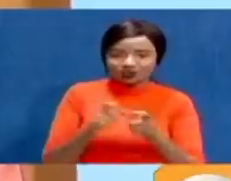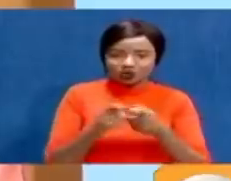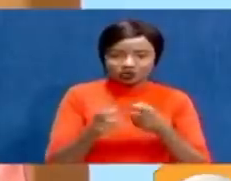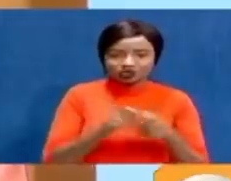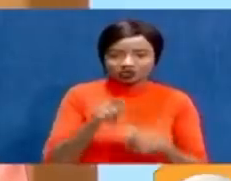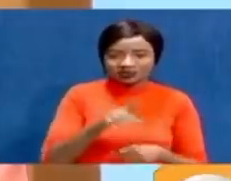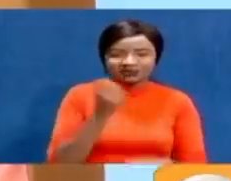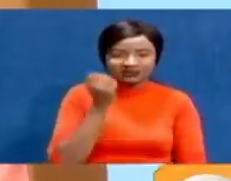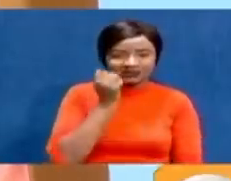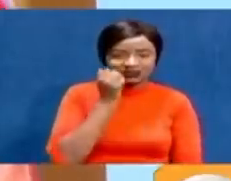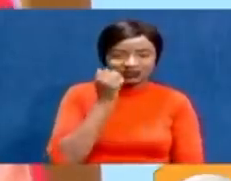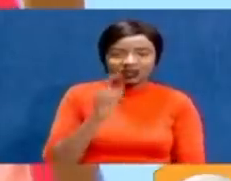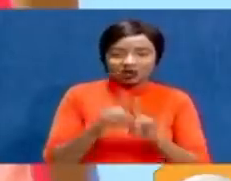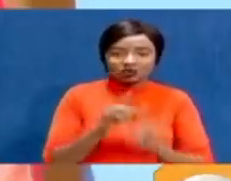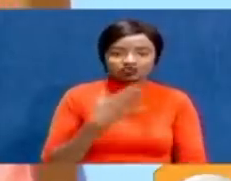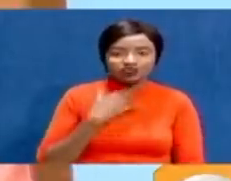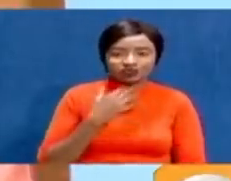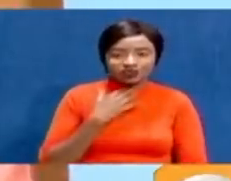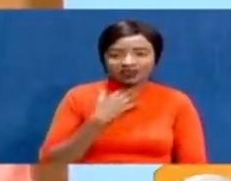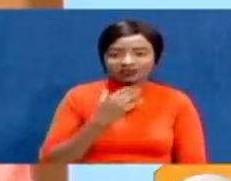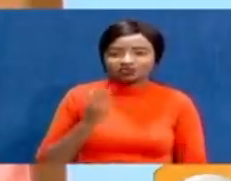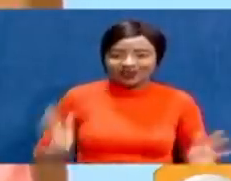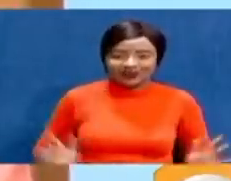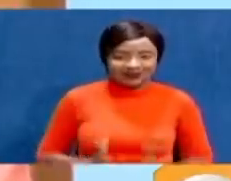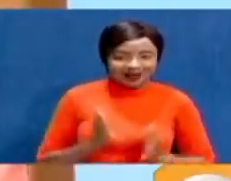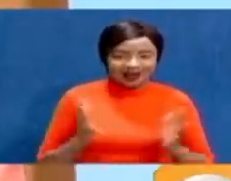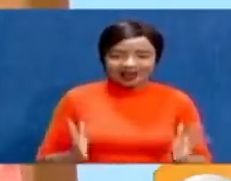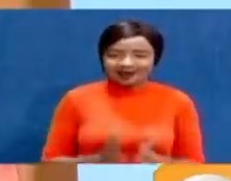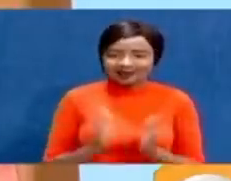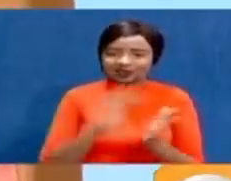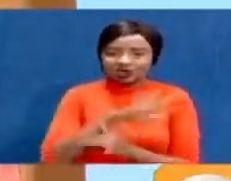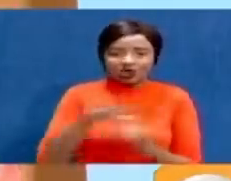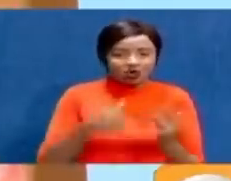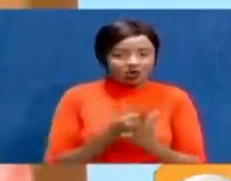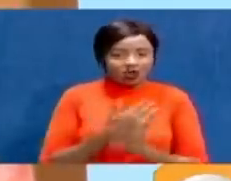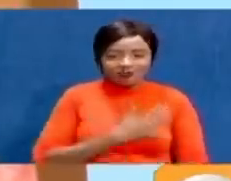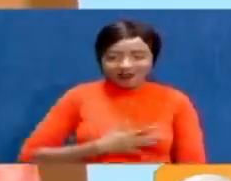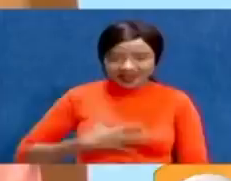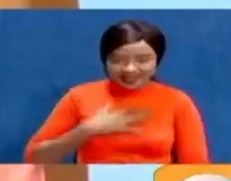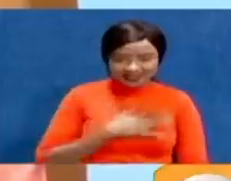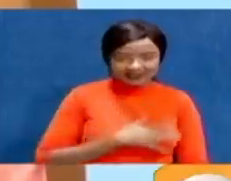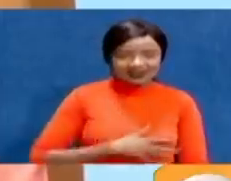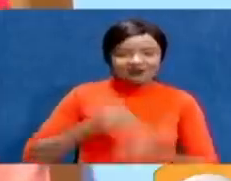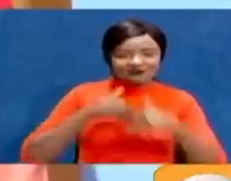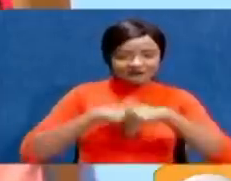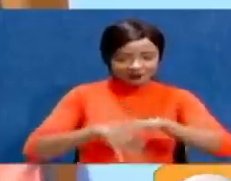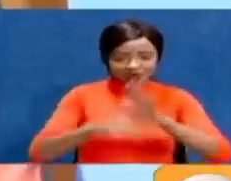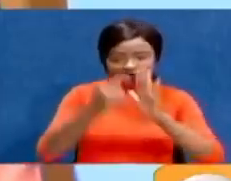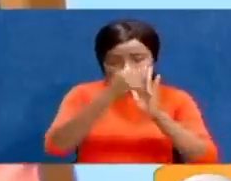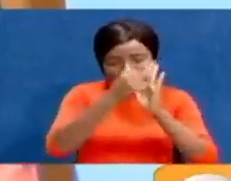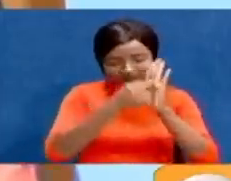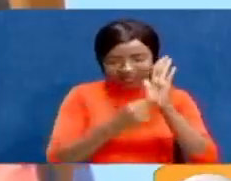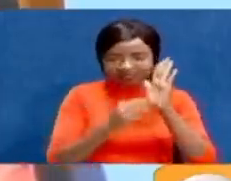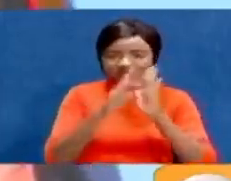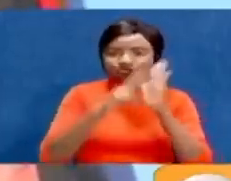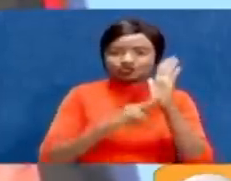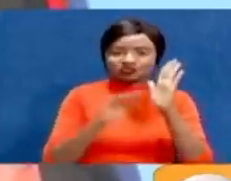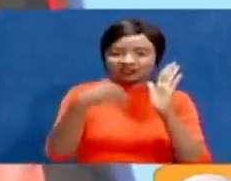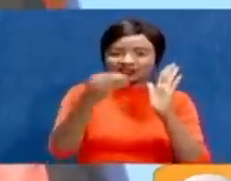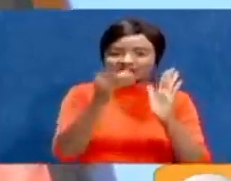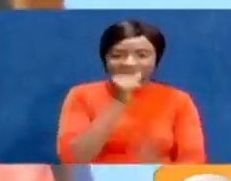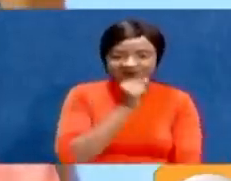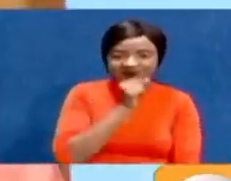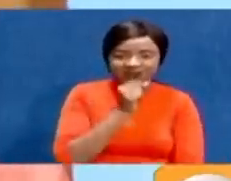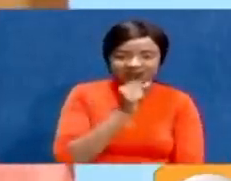I appeal for vigilance and urge everyone to strictly observe the containment measures that we